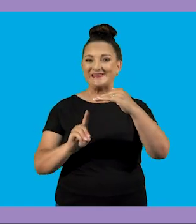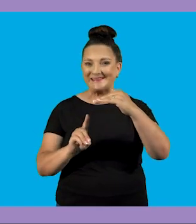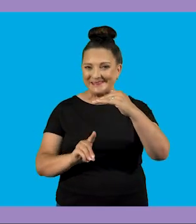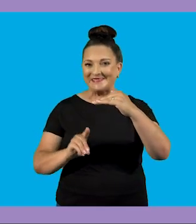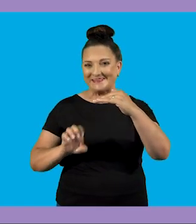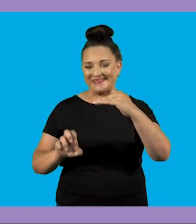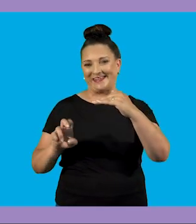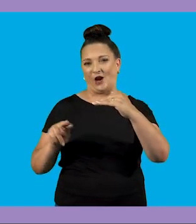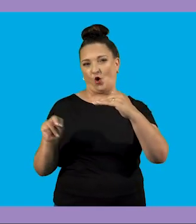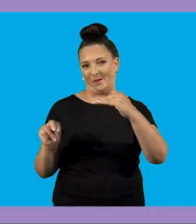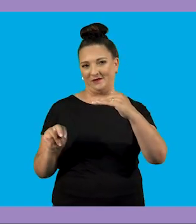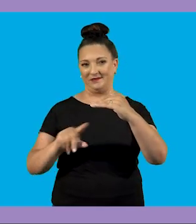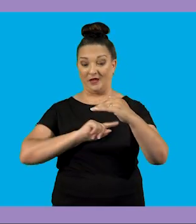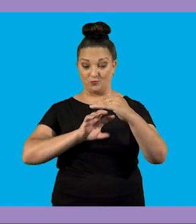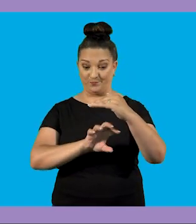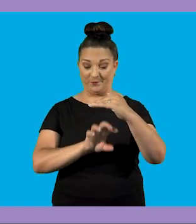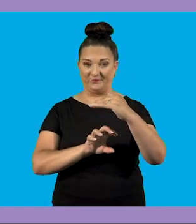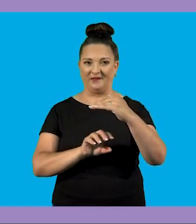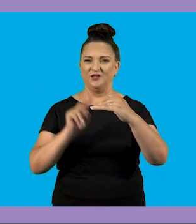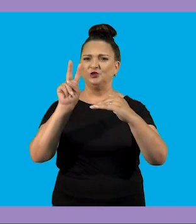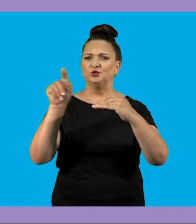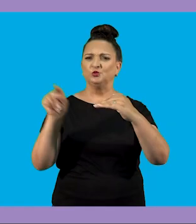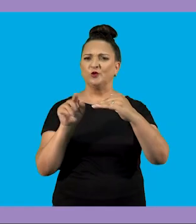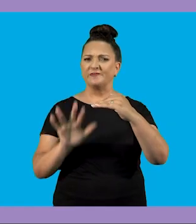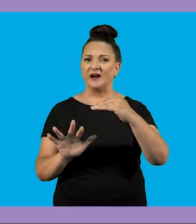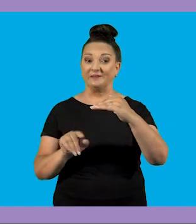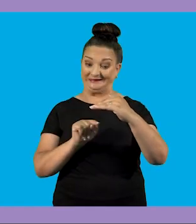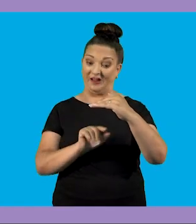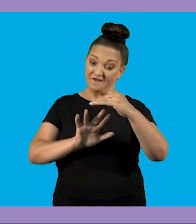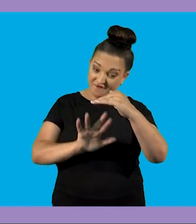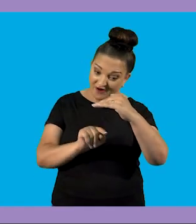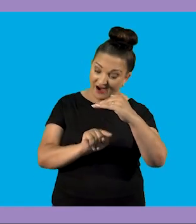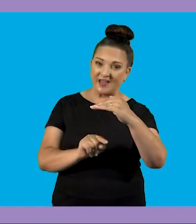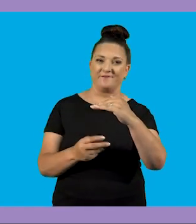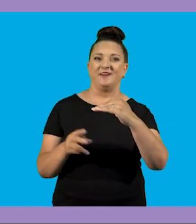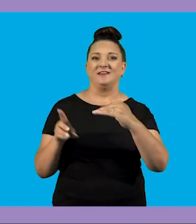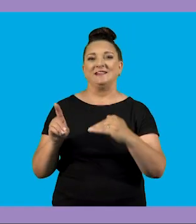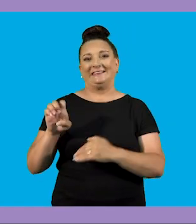number in a fraction. For example, in the fraction 2/5, the 5